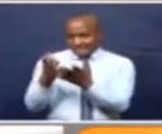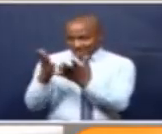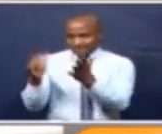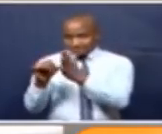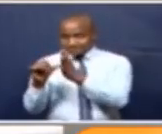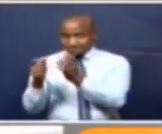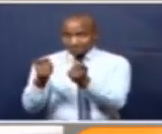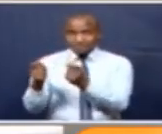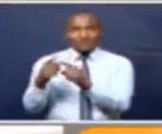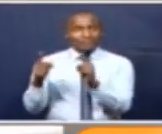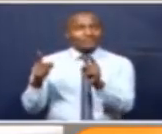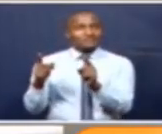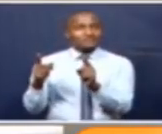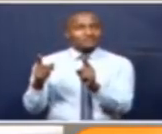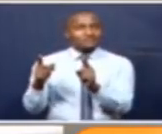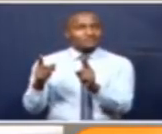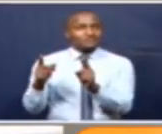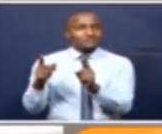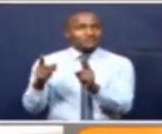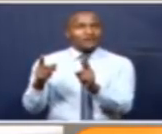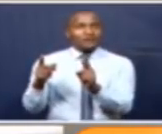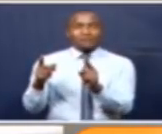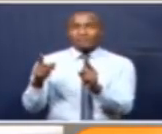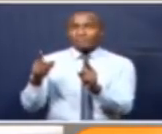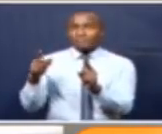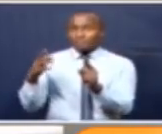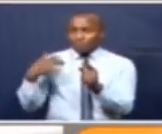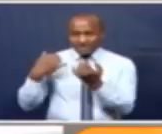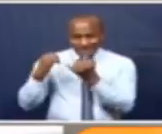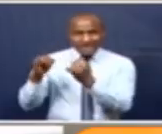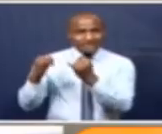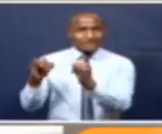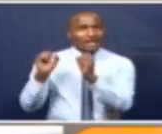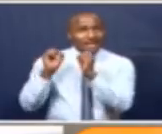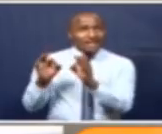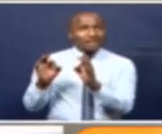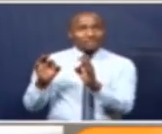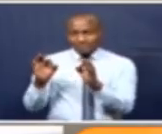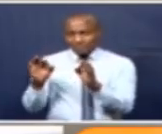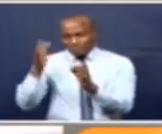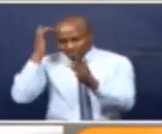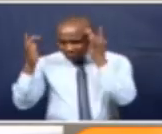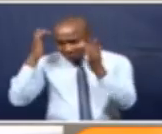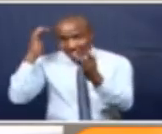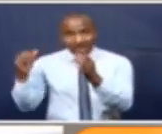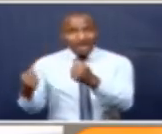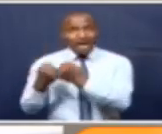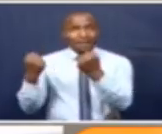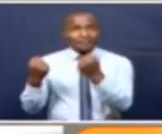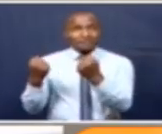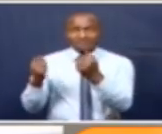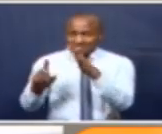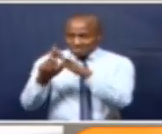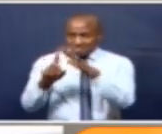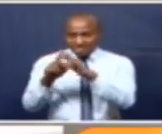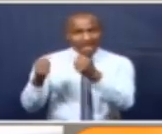that it reflects the will of the Kenyan people, largely. If there were any misnomers that happened, if there were irregularities that happened,